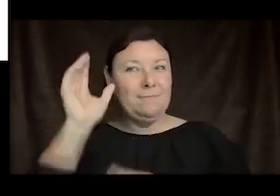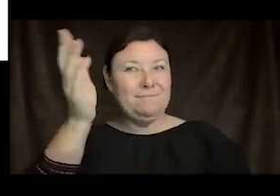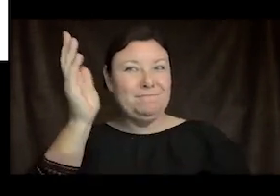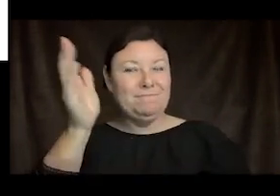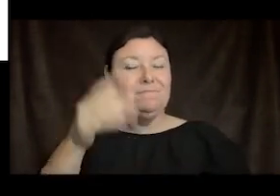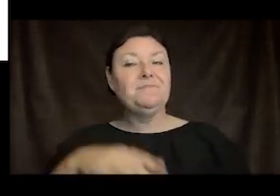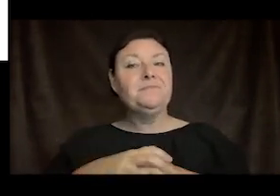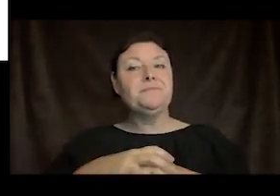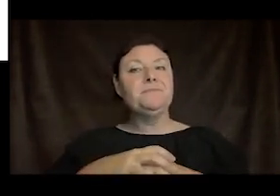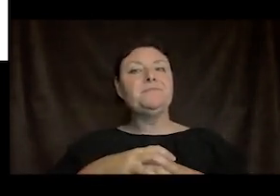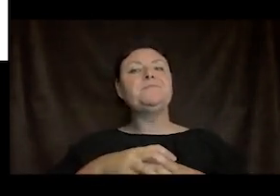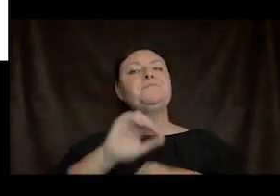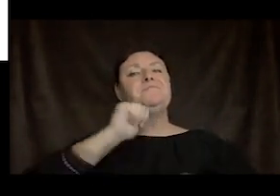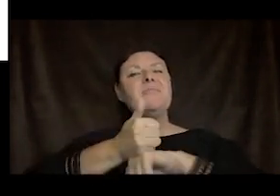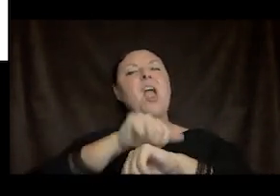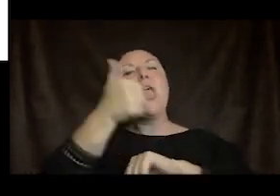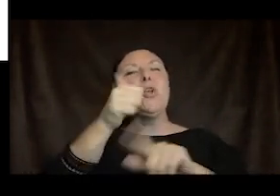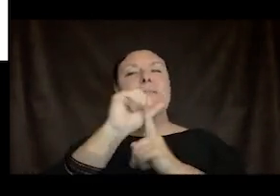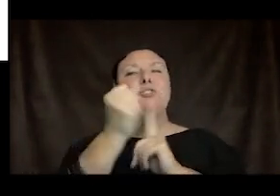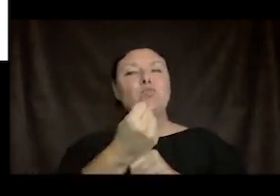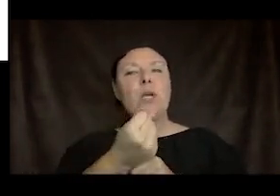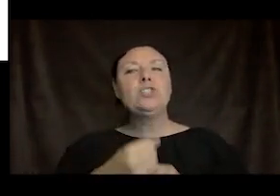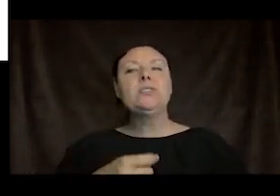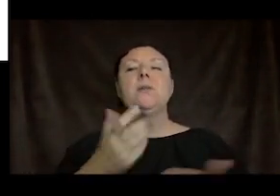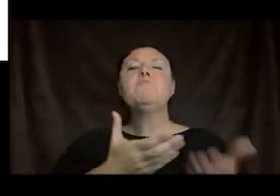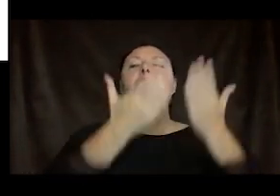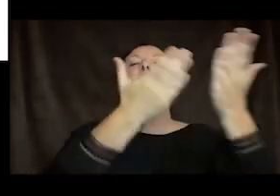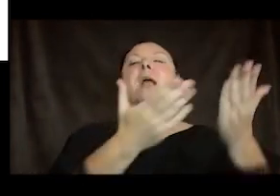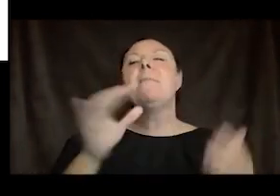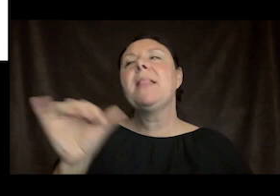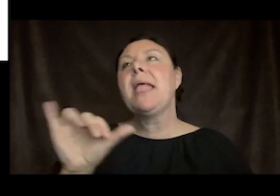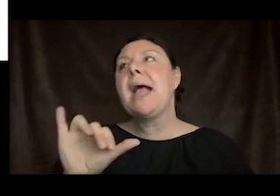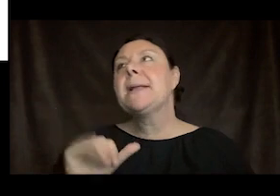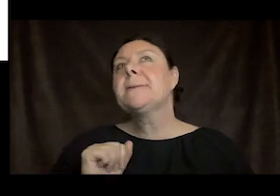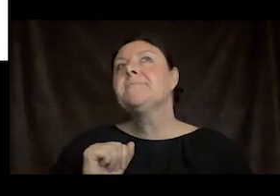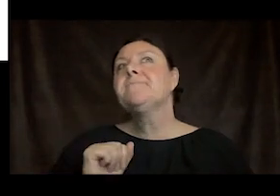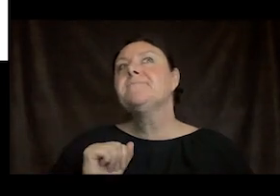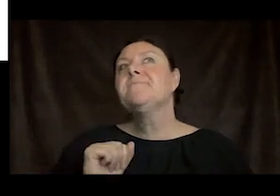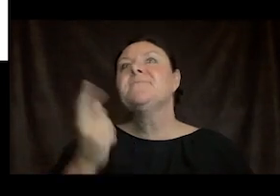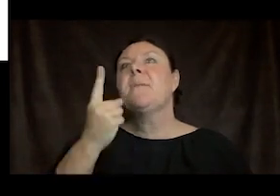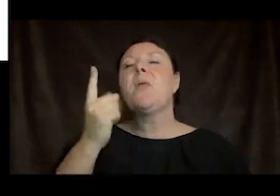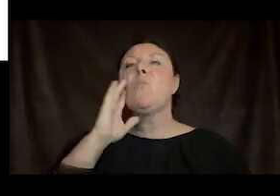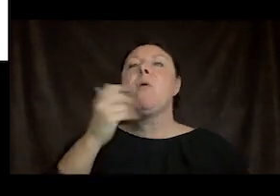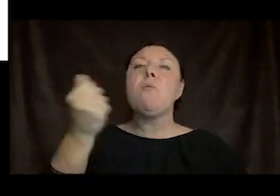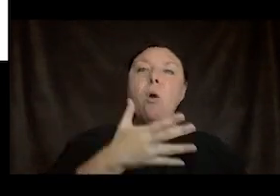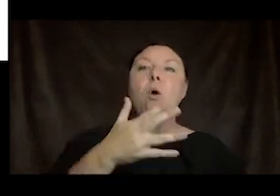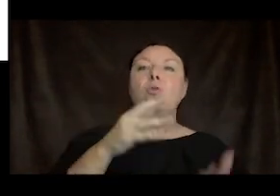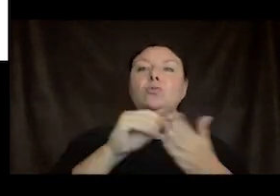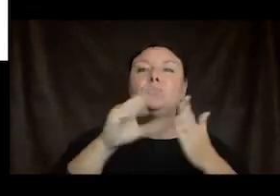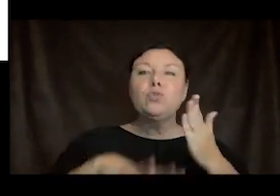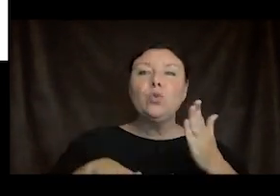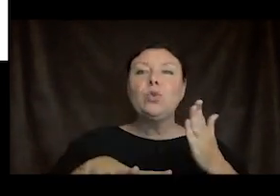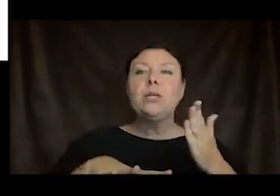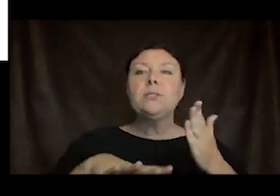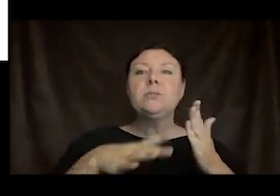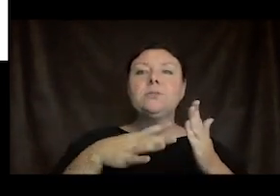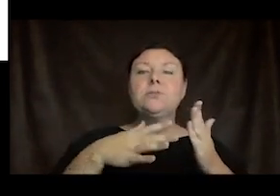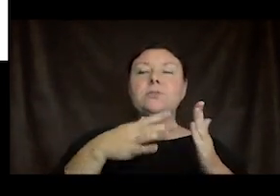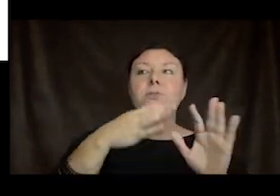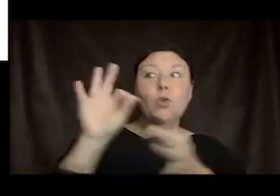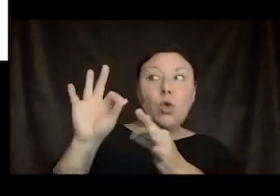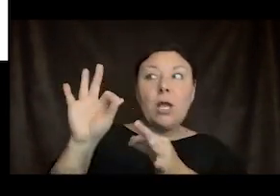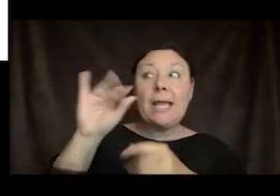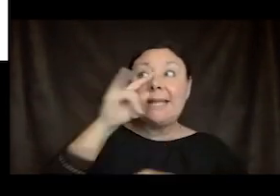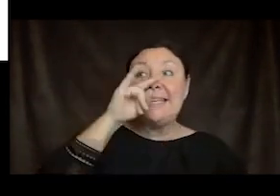other situations. So bringing up something that would cause your students to look at